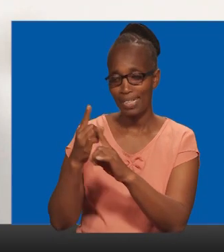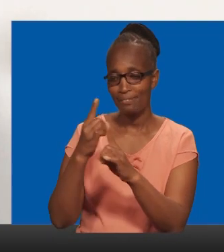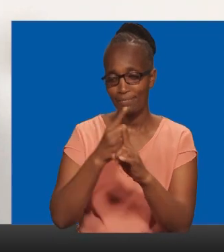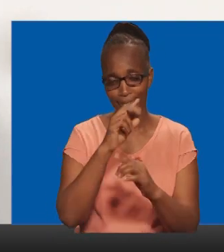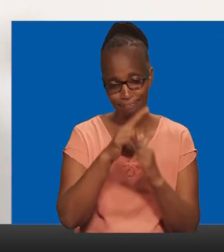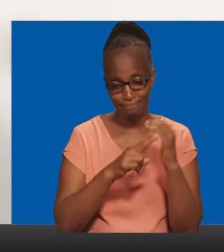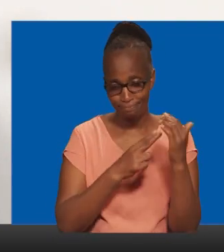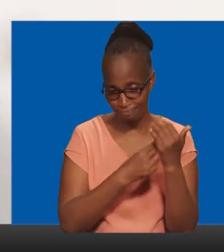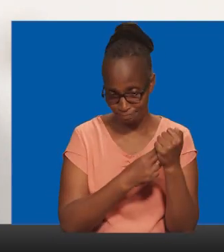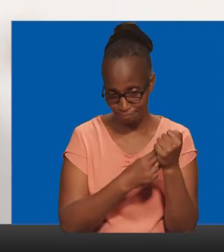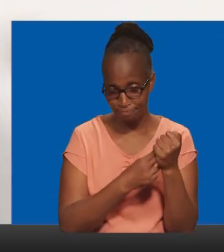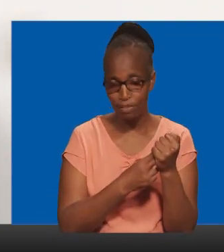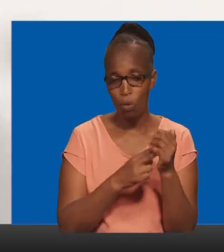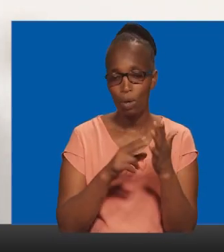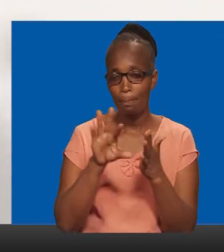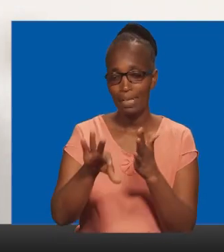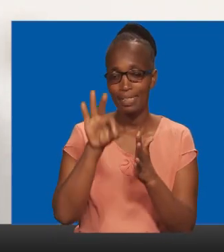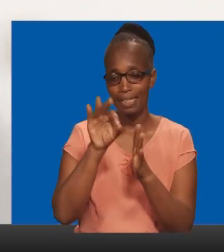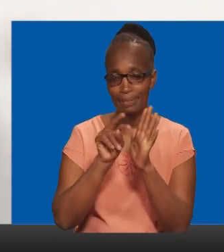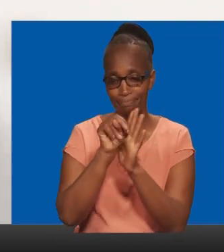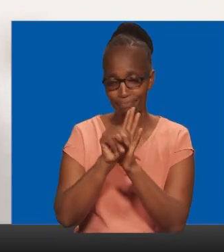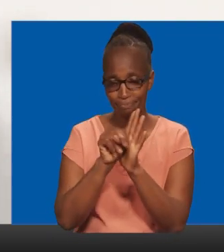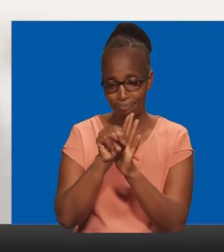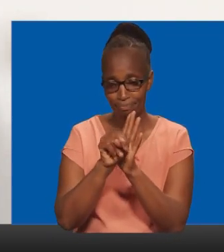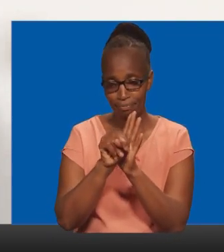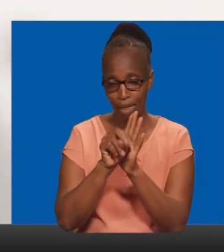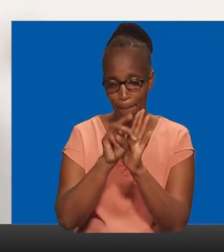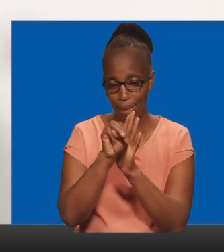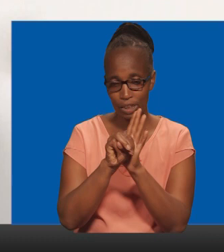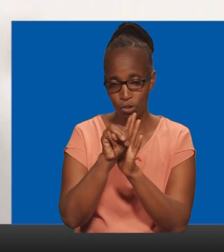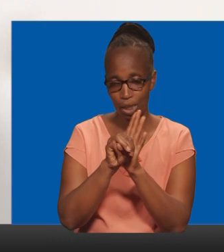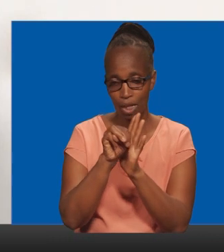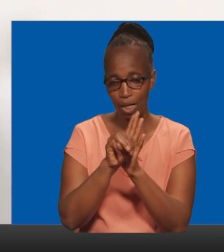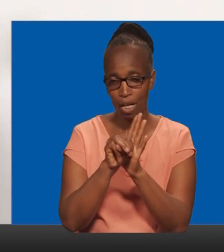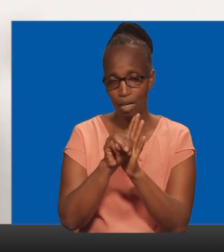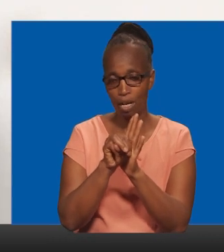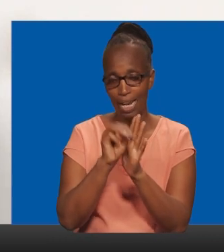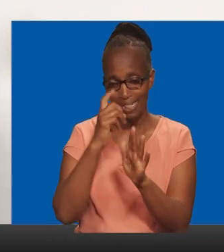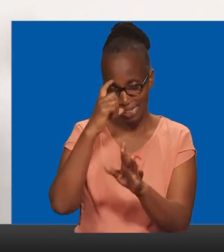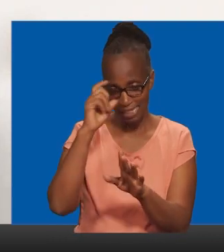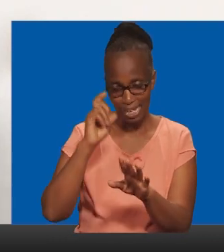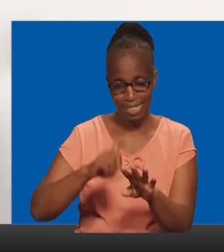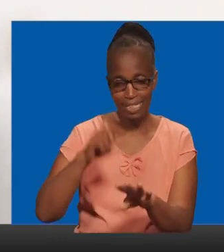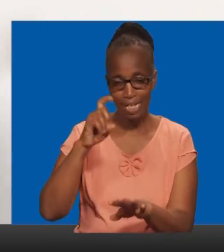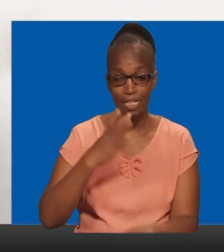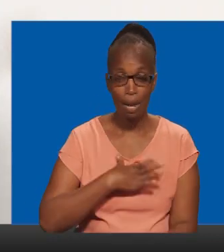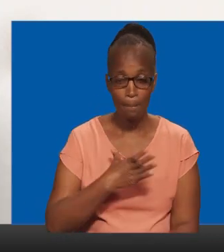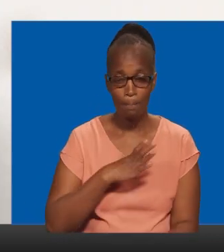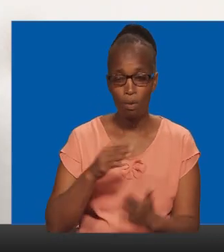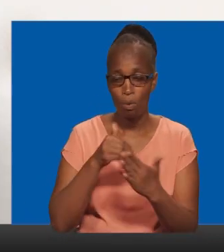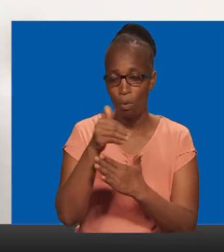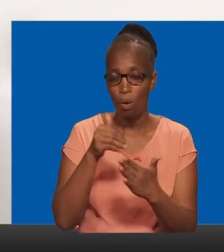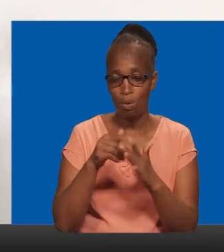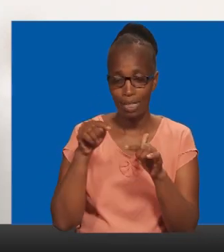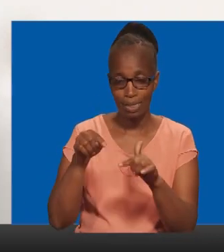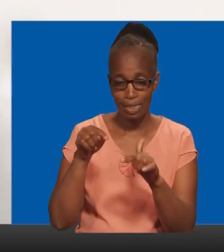planting, grassroots sensitization, among others. These efforts were bolstered by the recent National Tree Planting Day, and